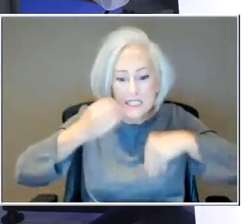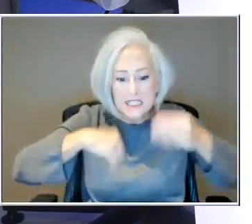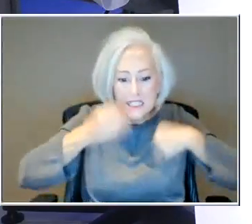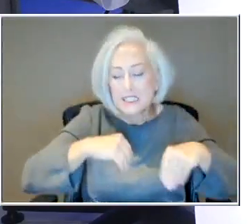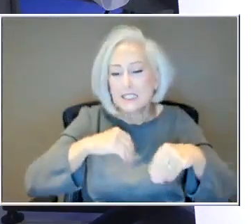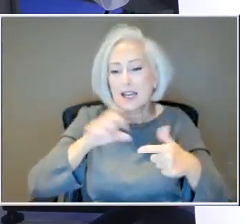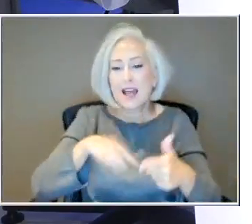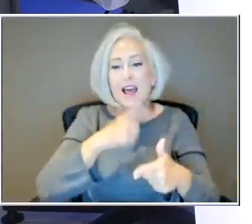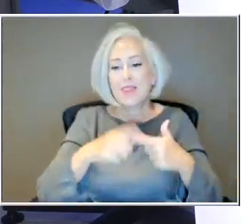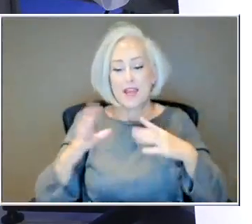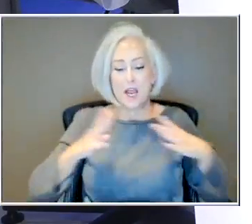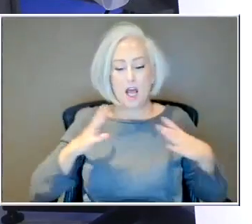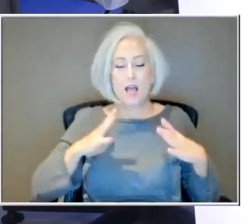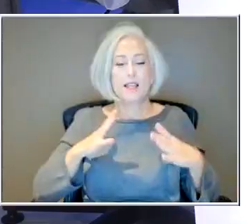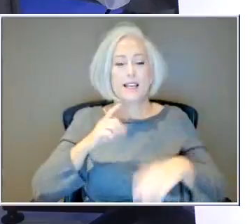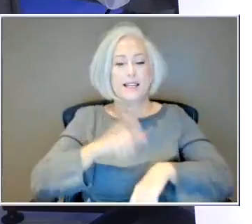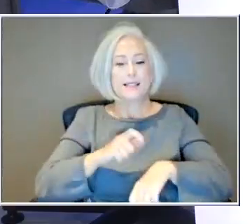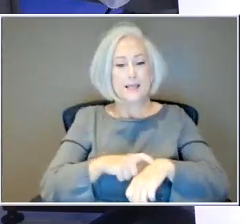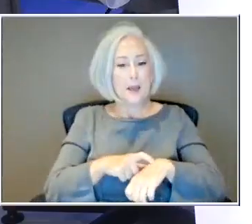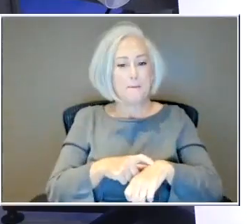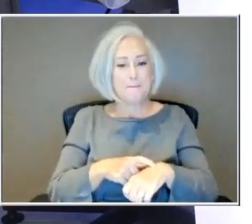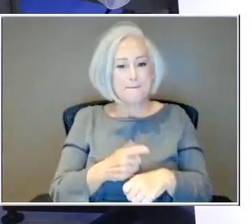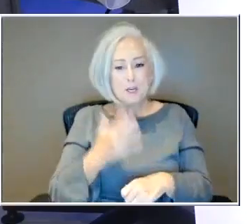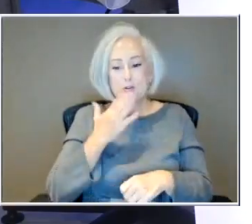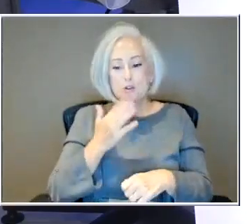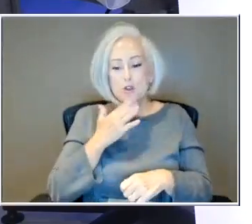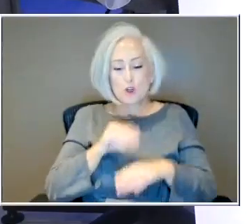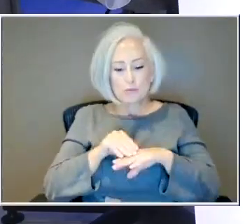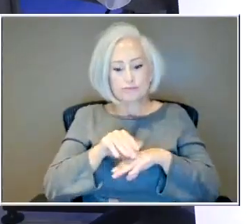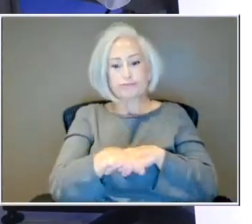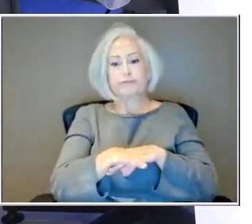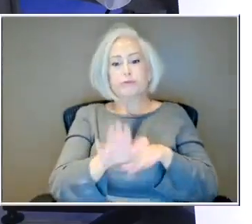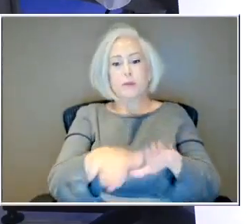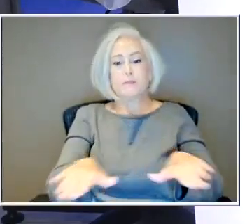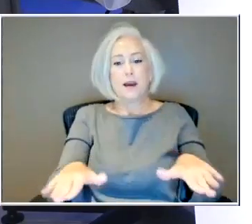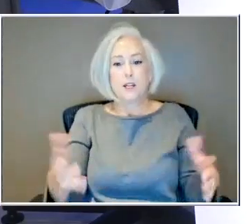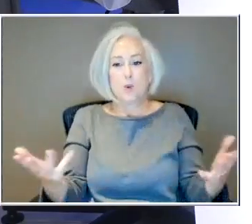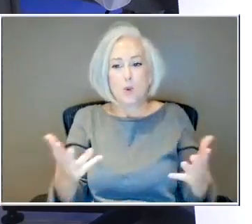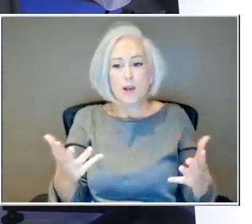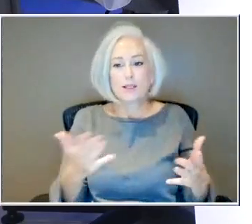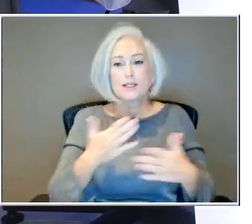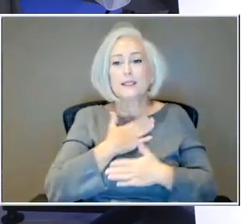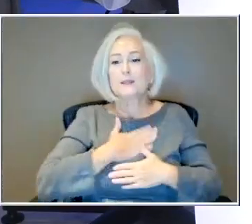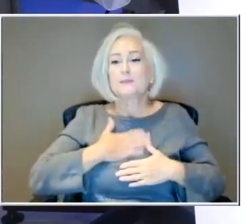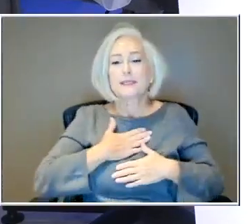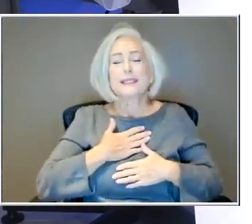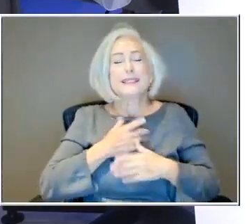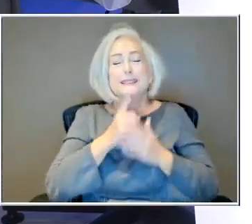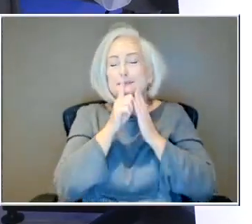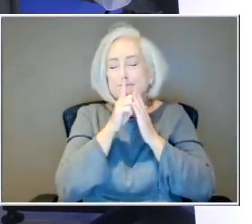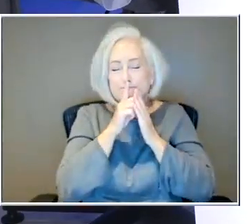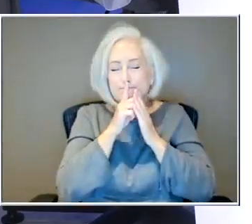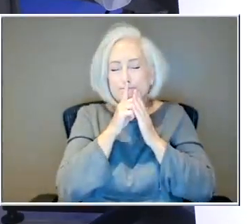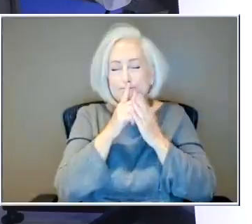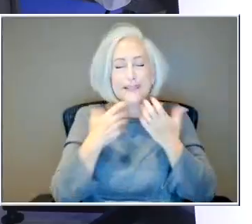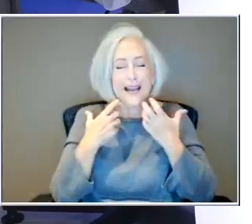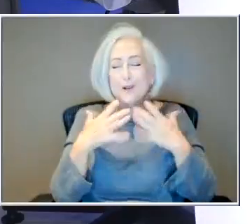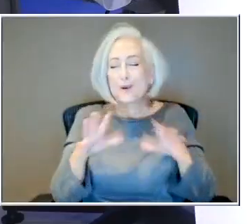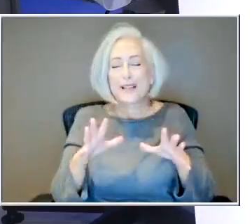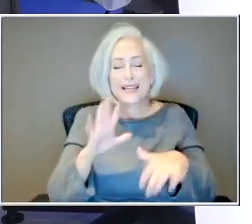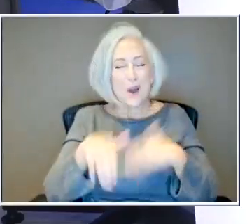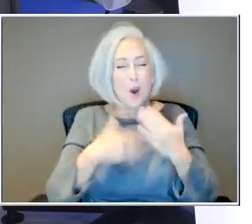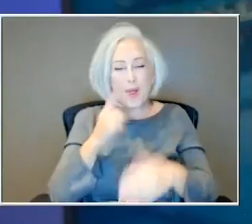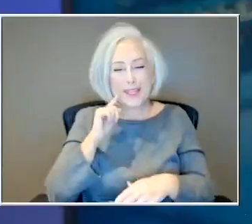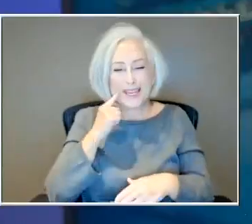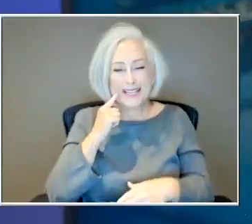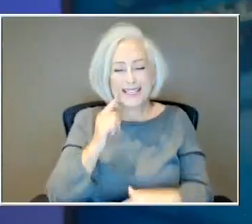season. What does sugar do to those little bodies? Please say it's not doing something damaging, because I can't stand all the candy. Well, I think it's, as was